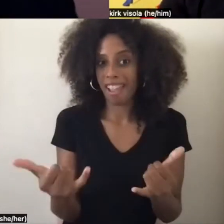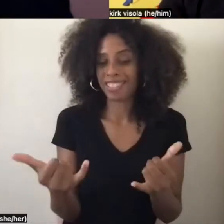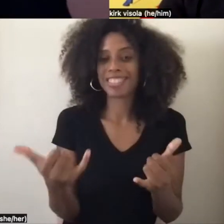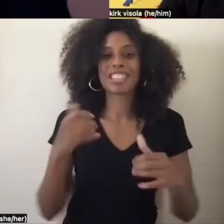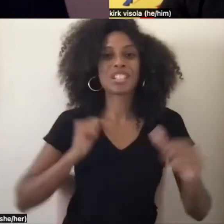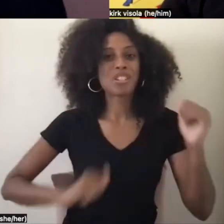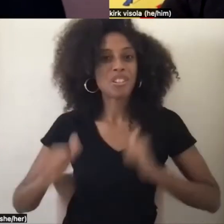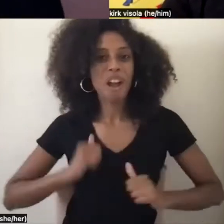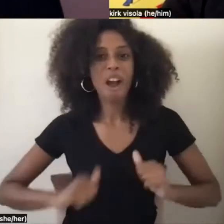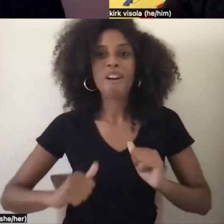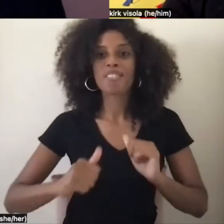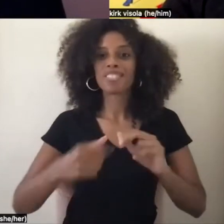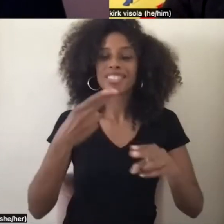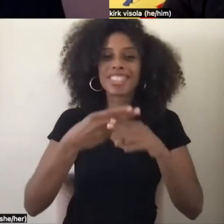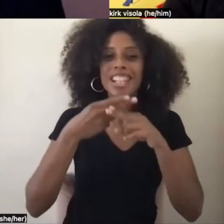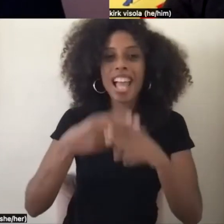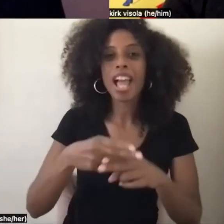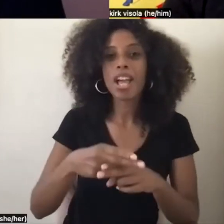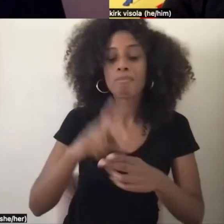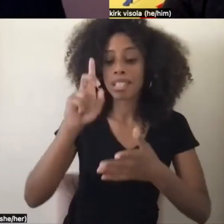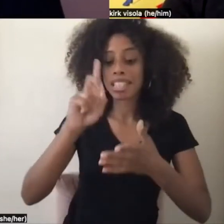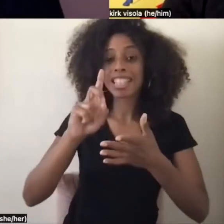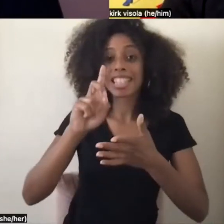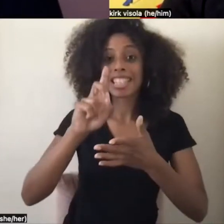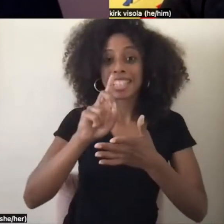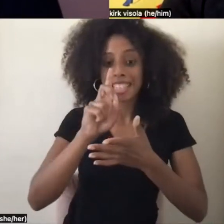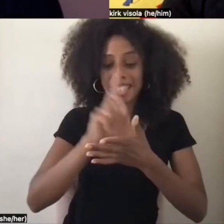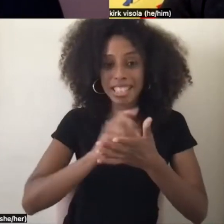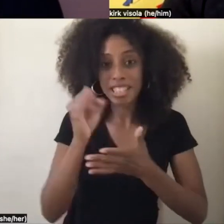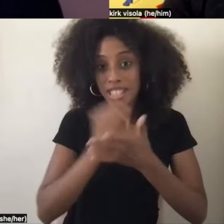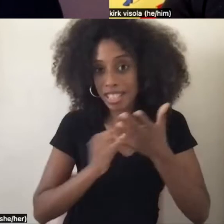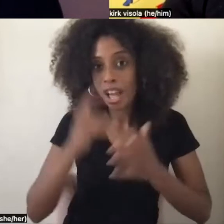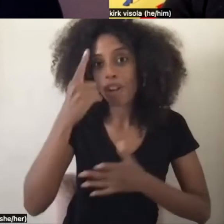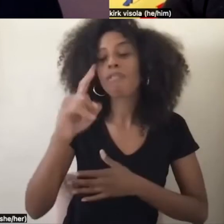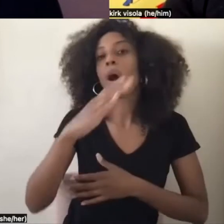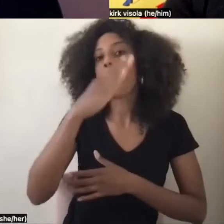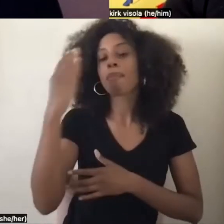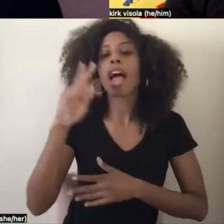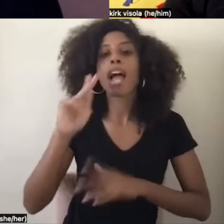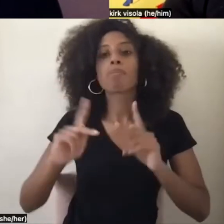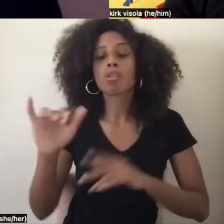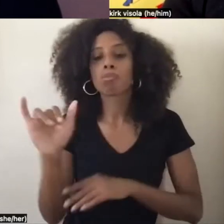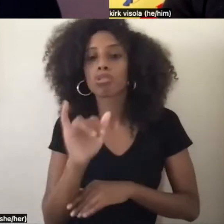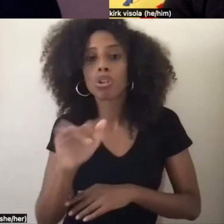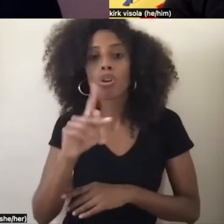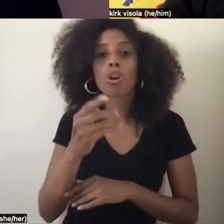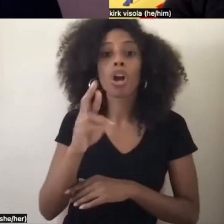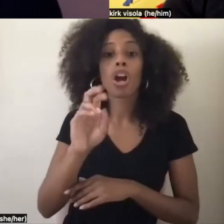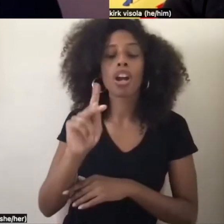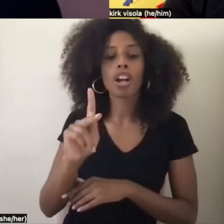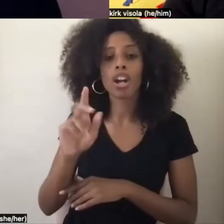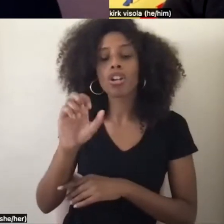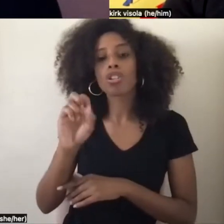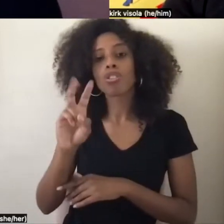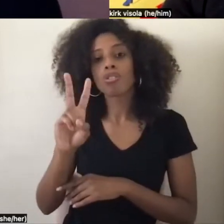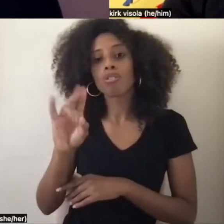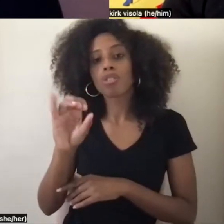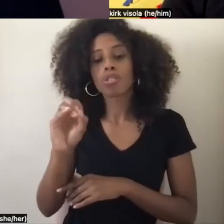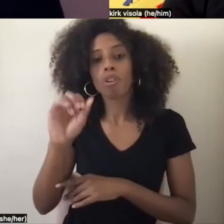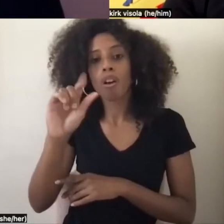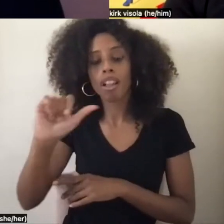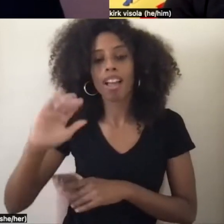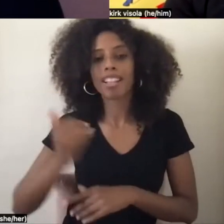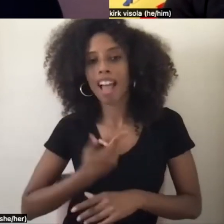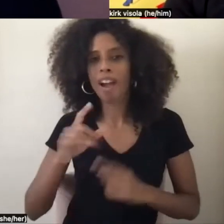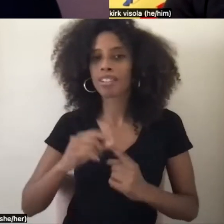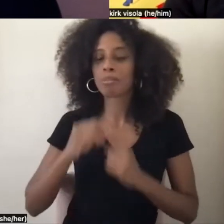my amazing special guest, Kirk Visola, he, him. Kirk is a major fan of comic books